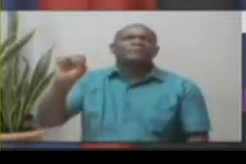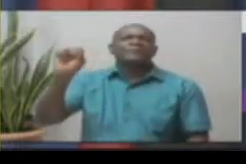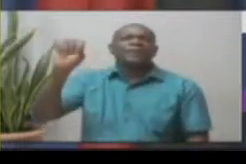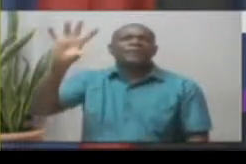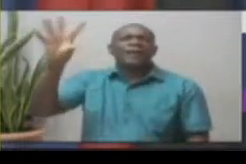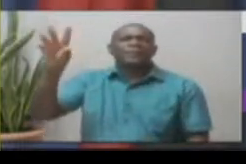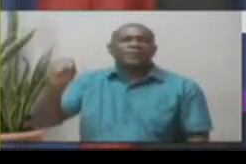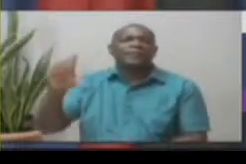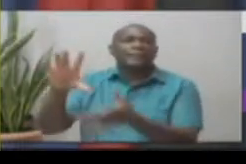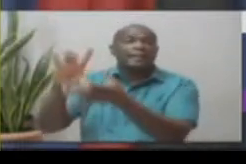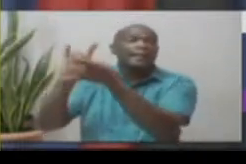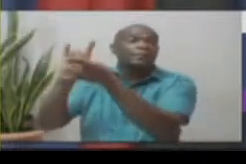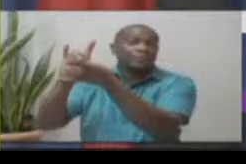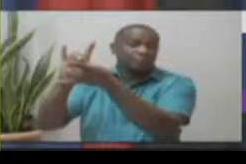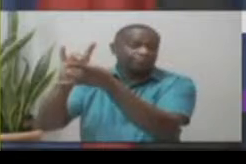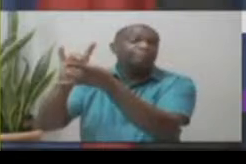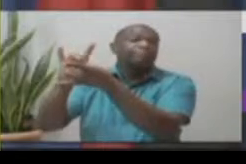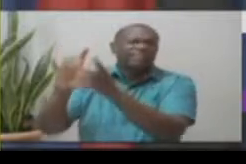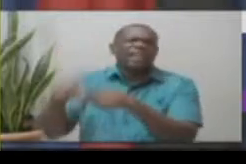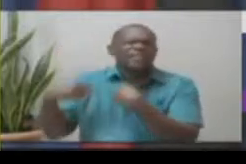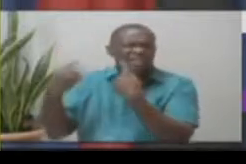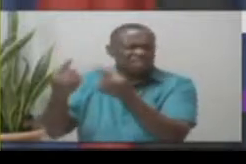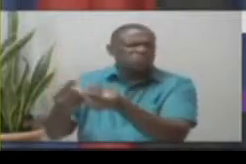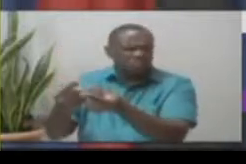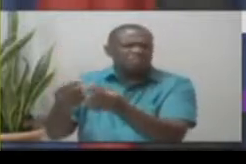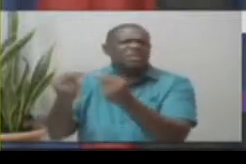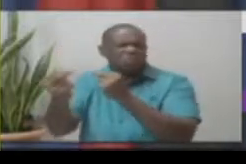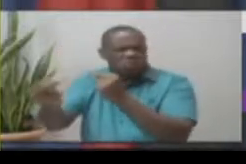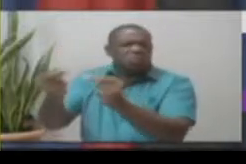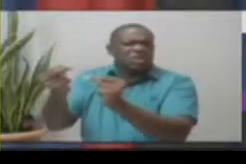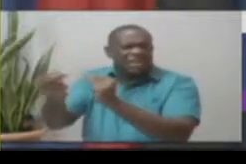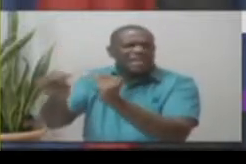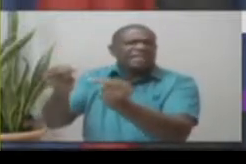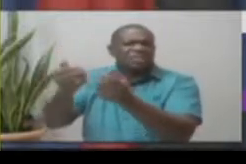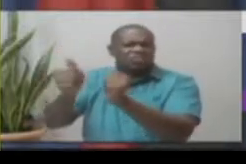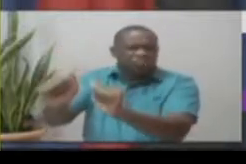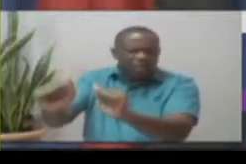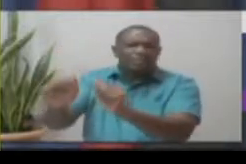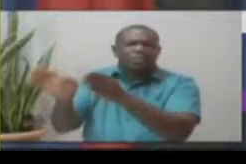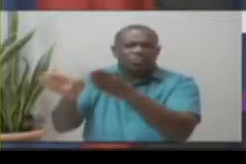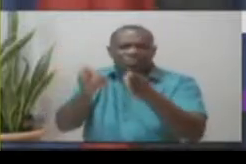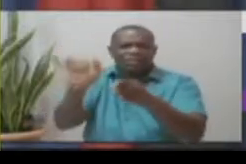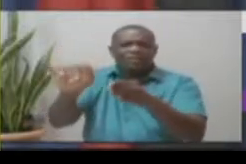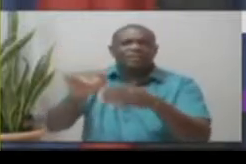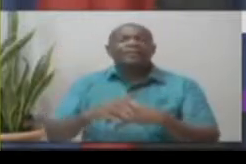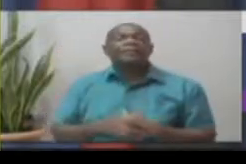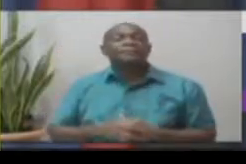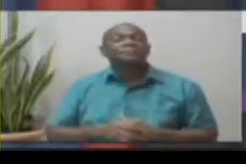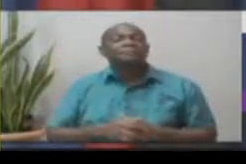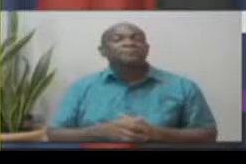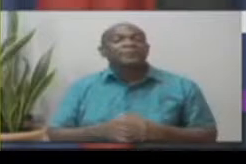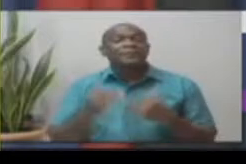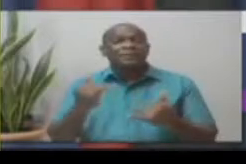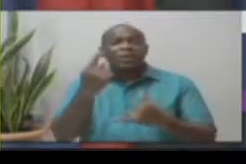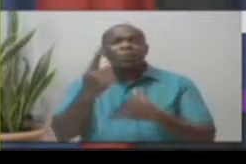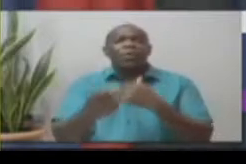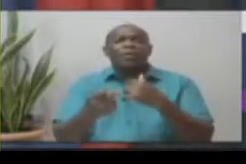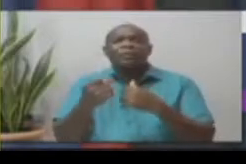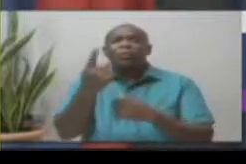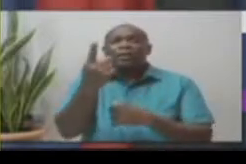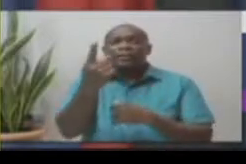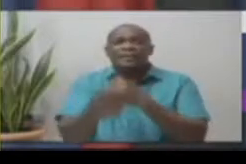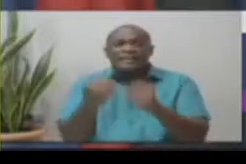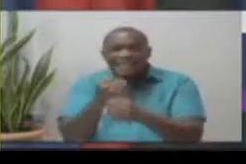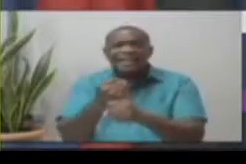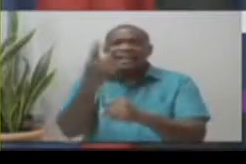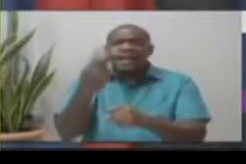with all along. Because at this point in time, a year and a half after battling with this crisis, the